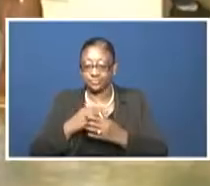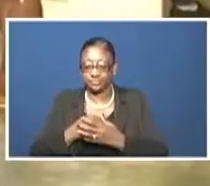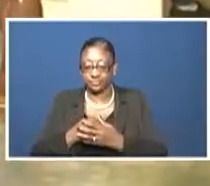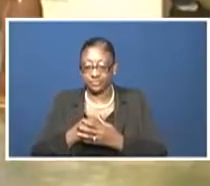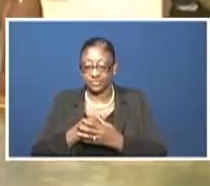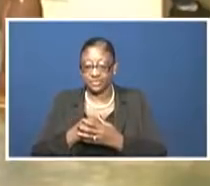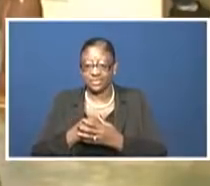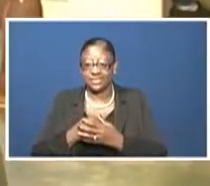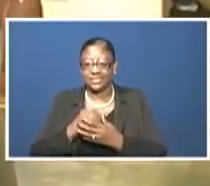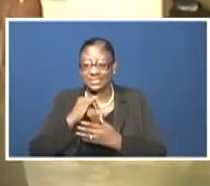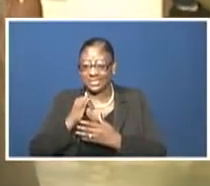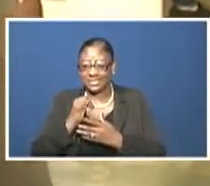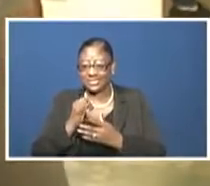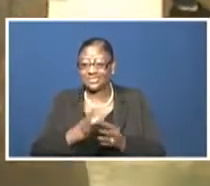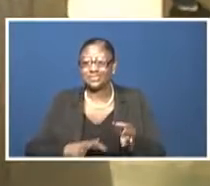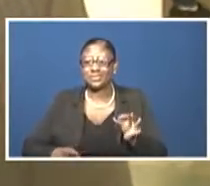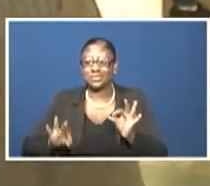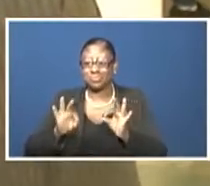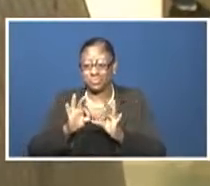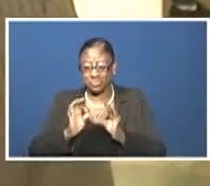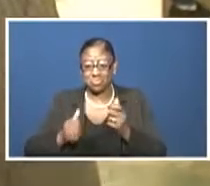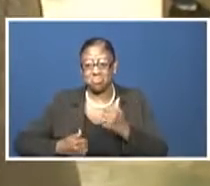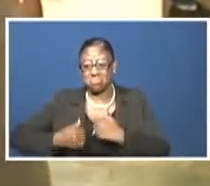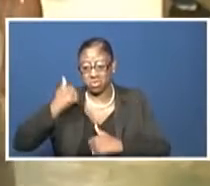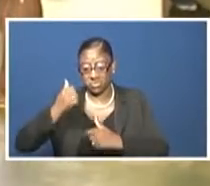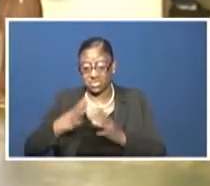is the most important